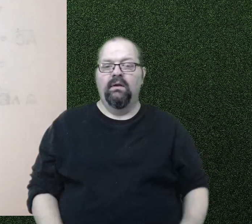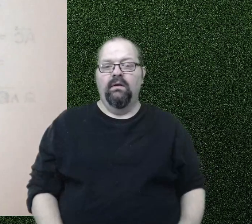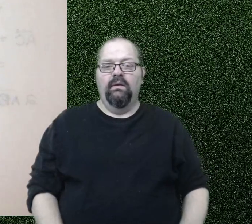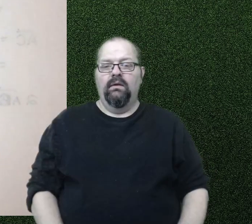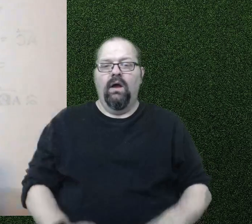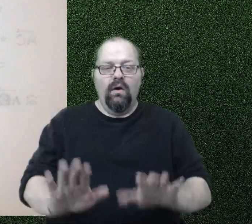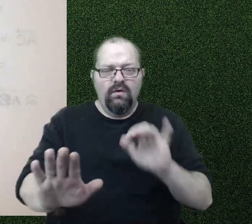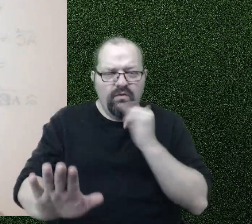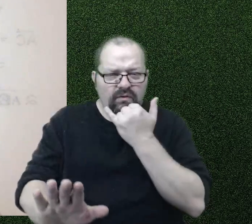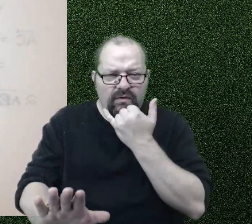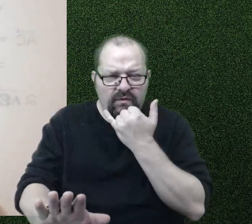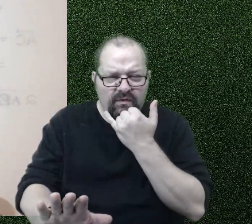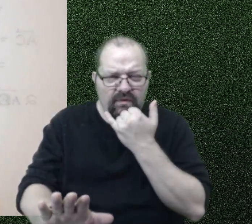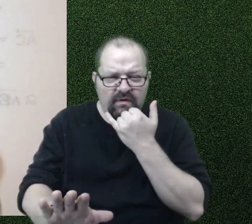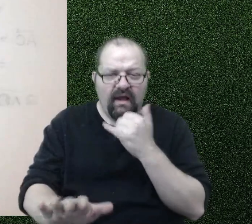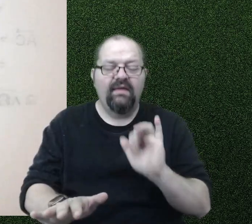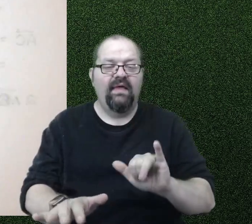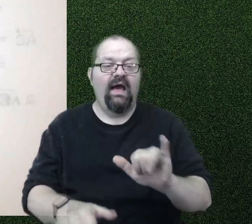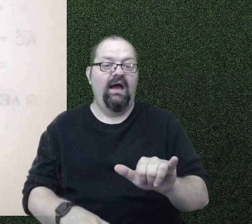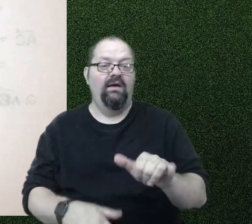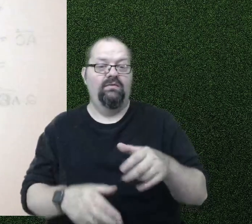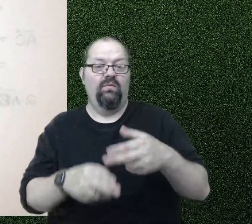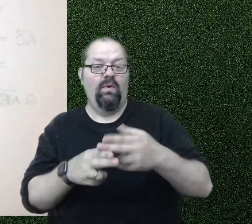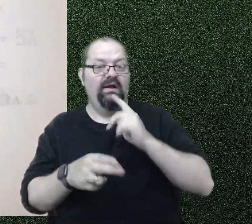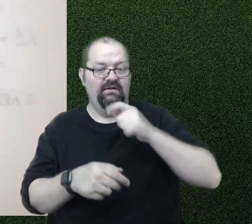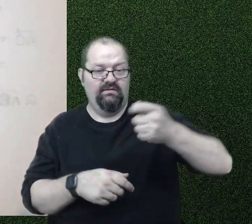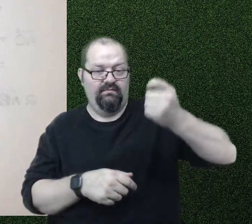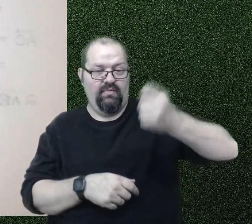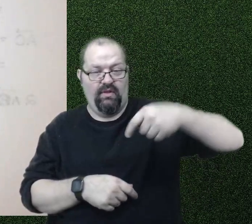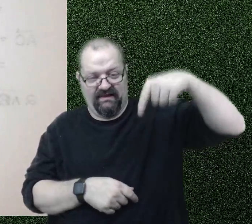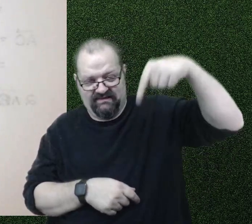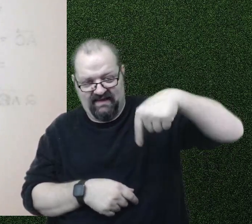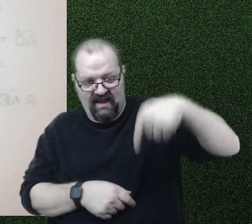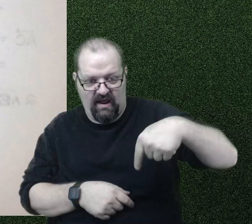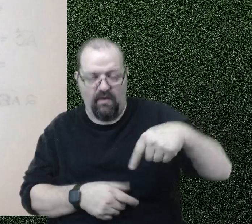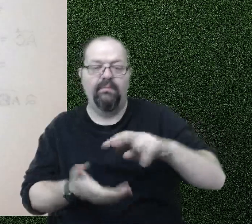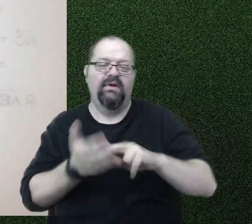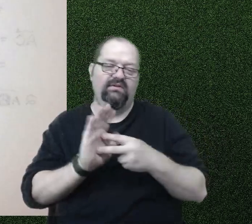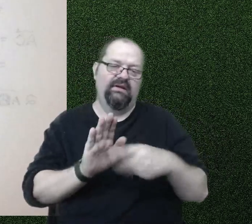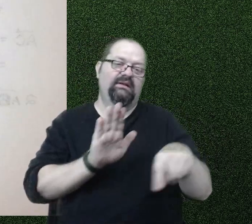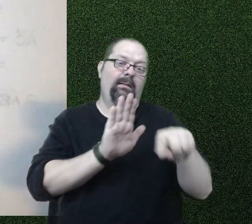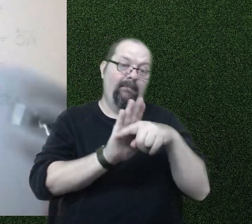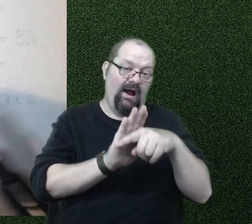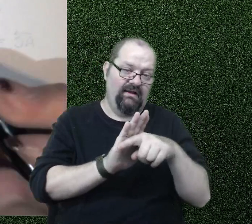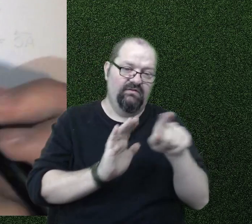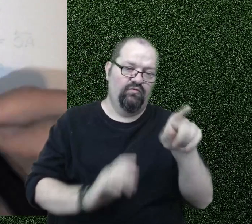Oops, and that weight is pulling down in the y direction, so that should be a minus 100.